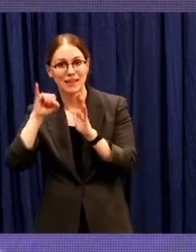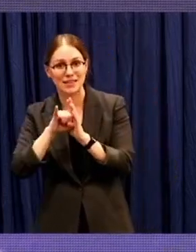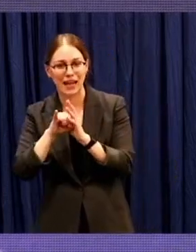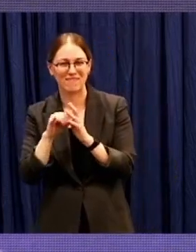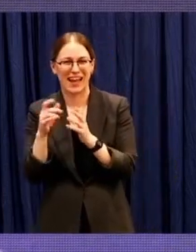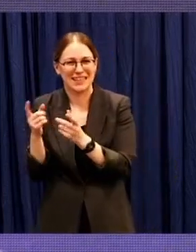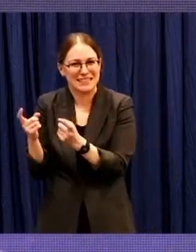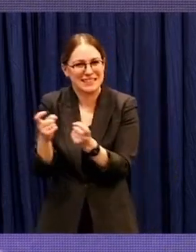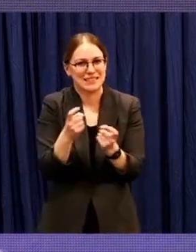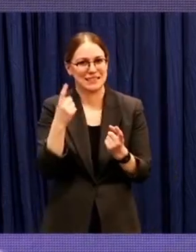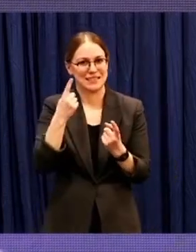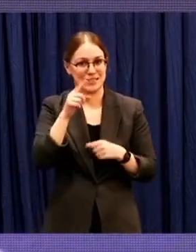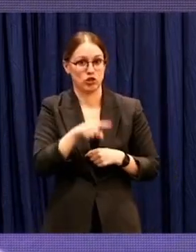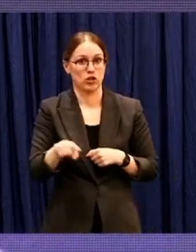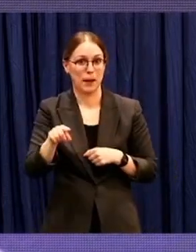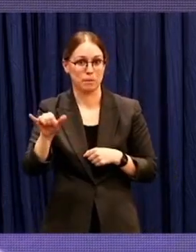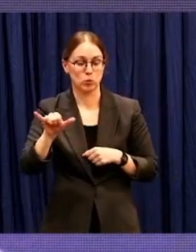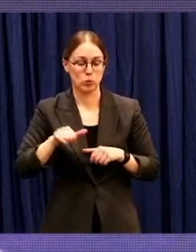accordingly.